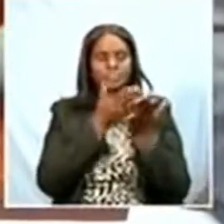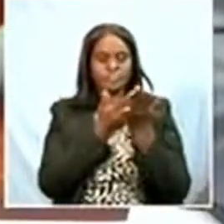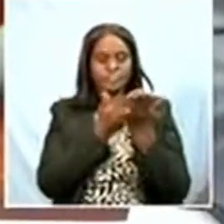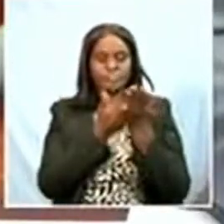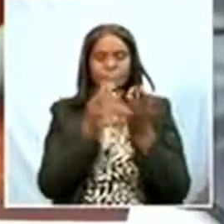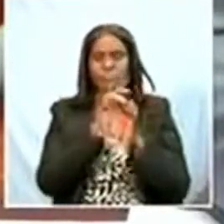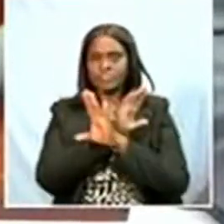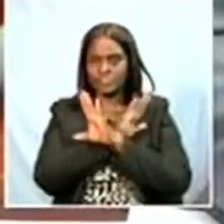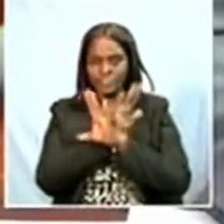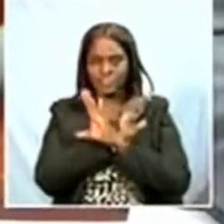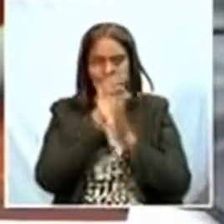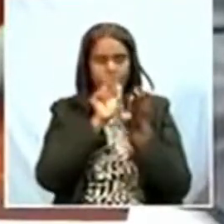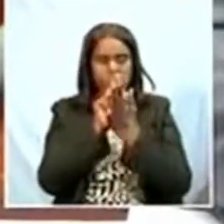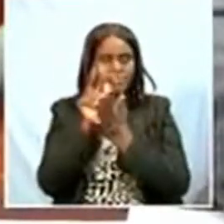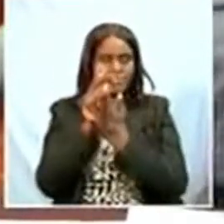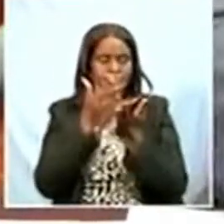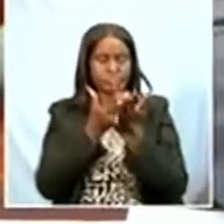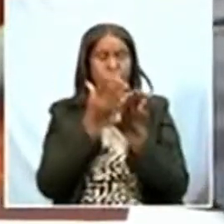Zambia ratifying this fund.